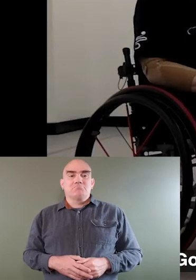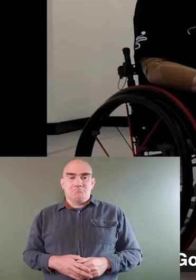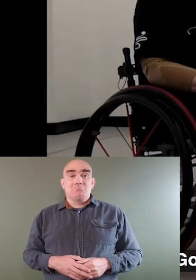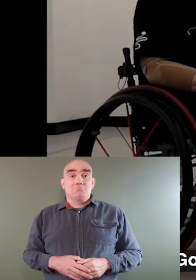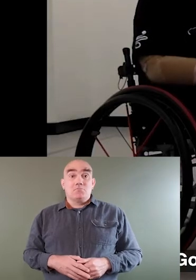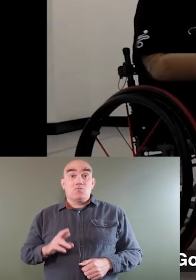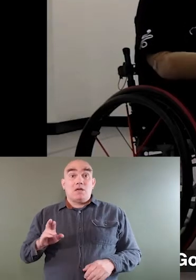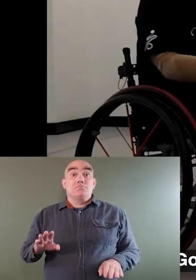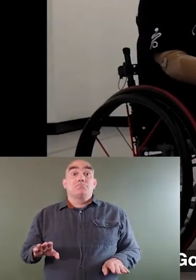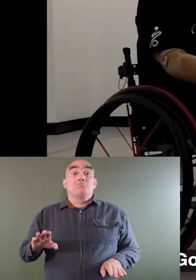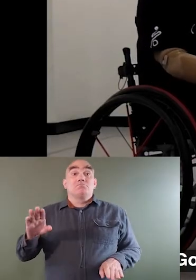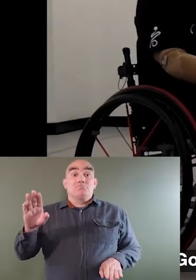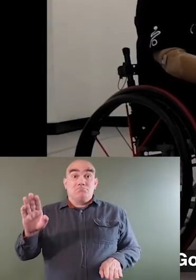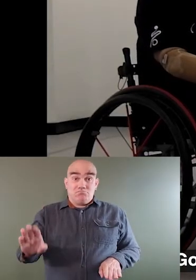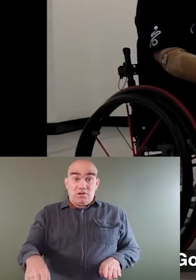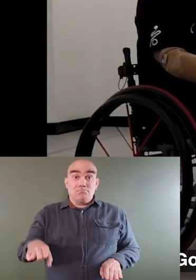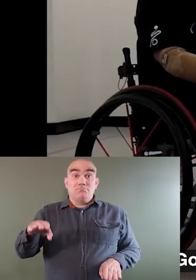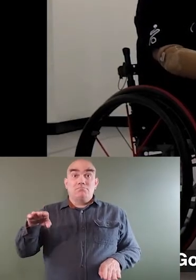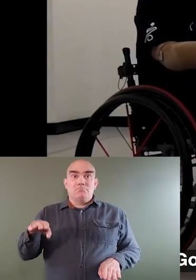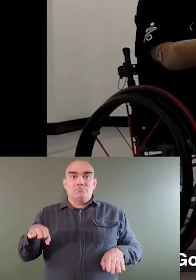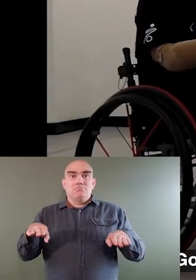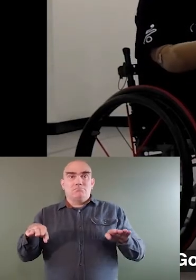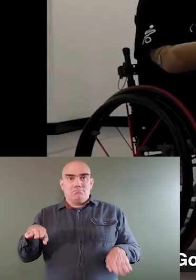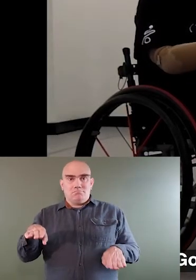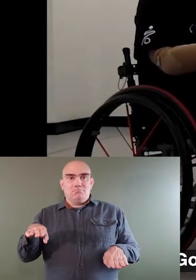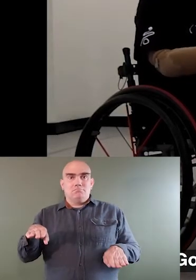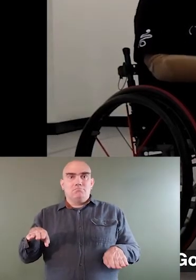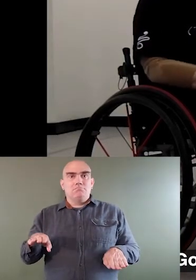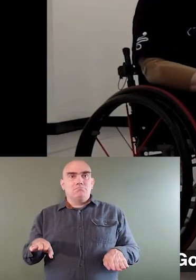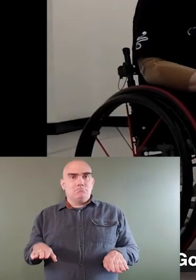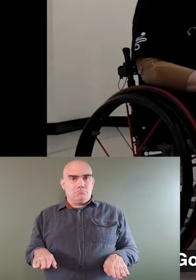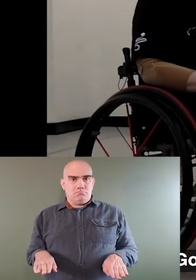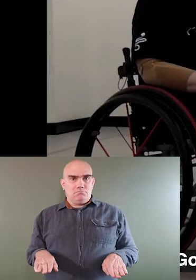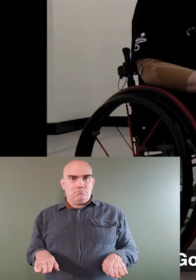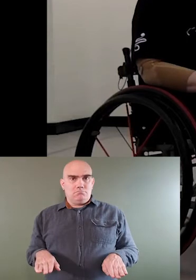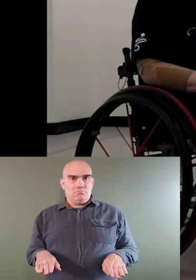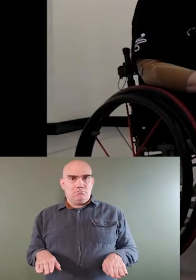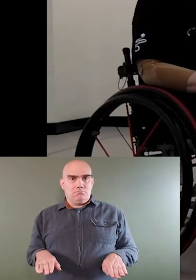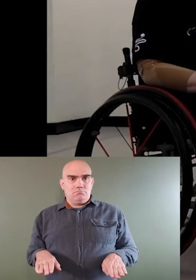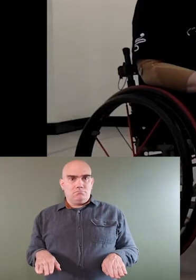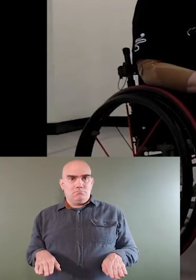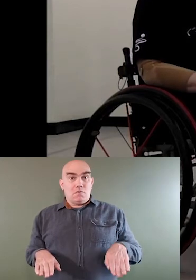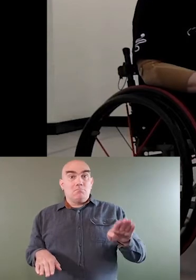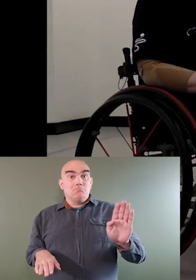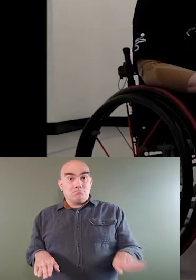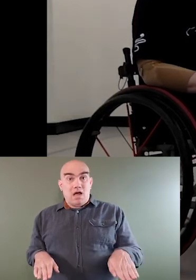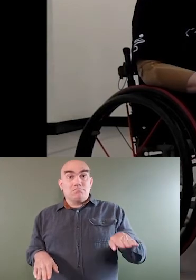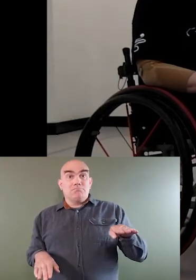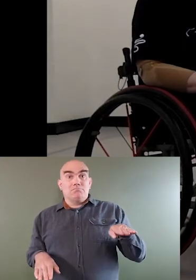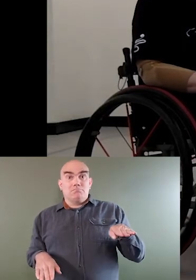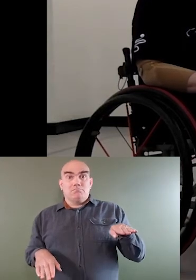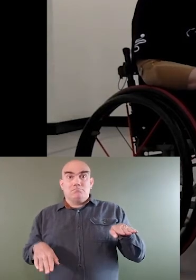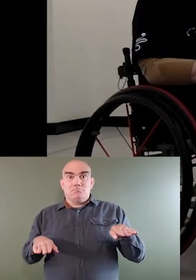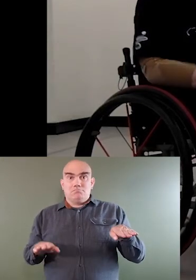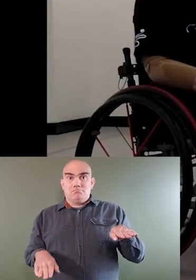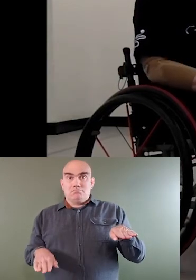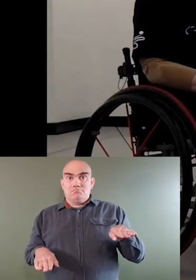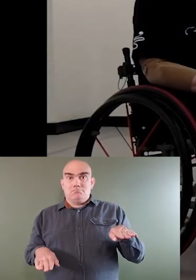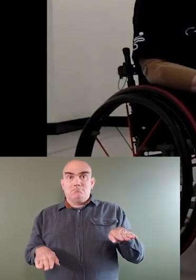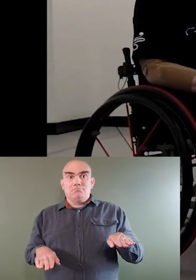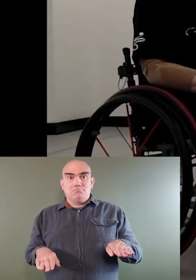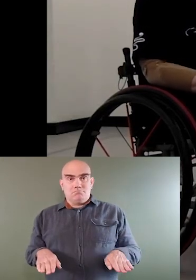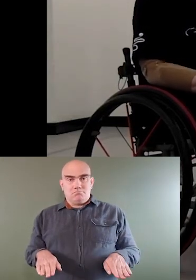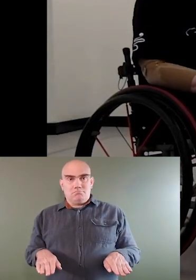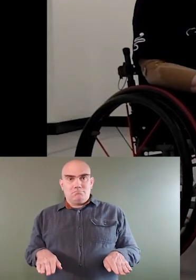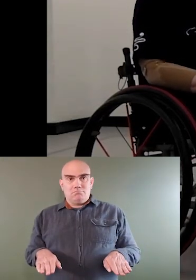right side. Stomp, hop, replace. Left side. Stomp, hop, the